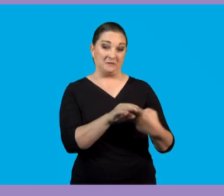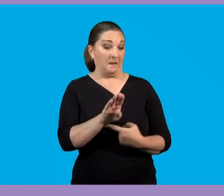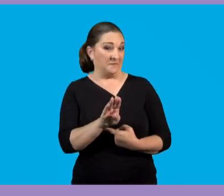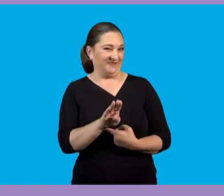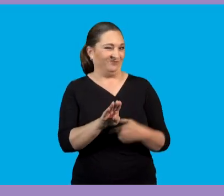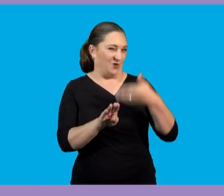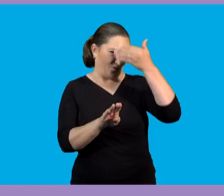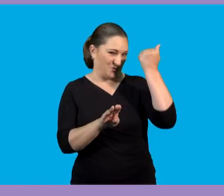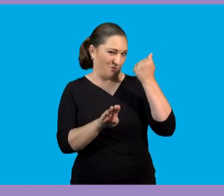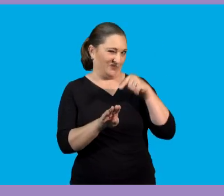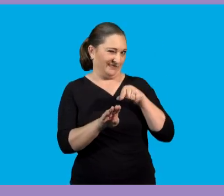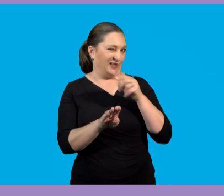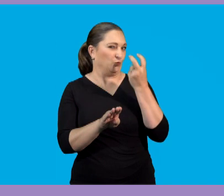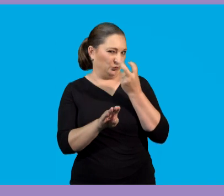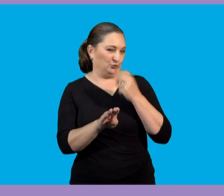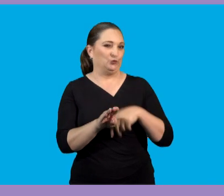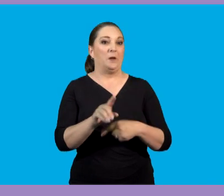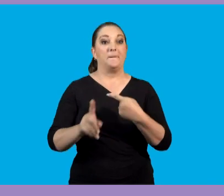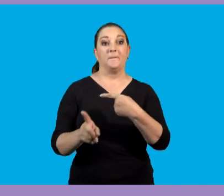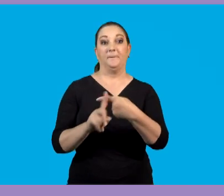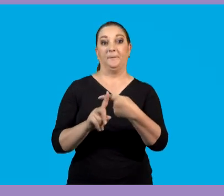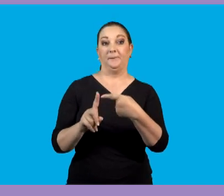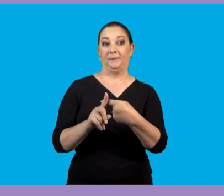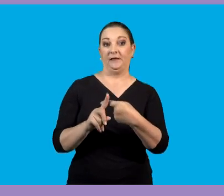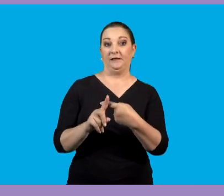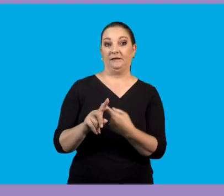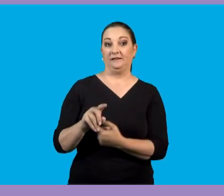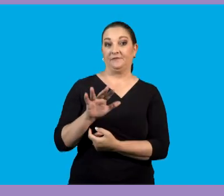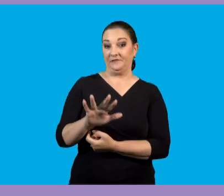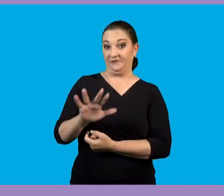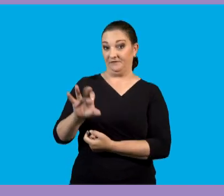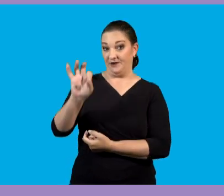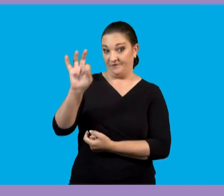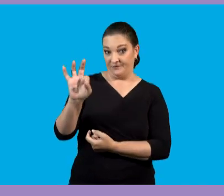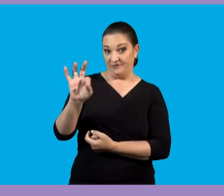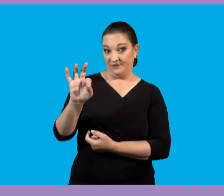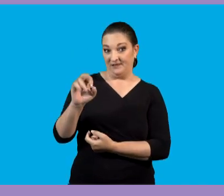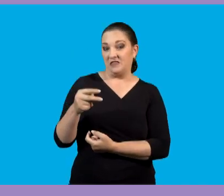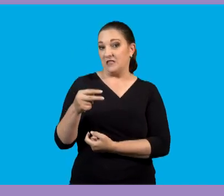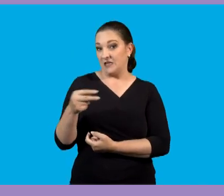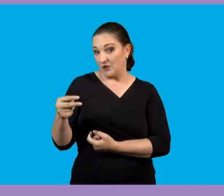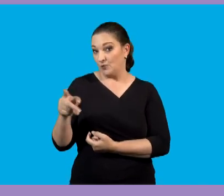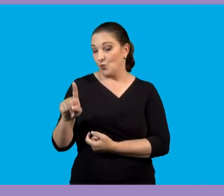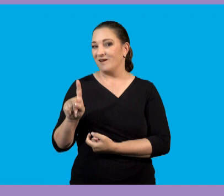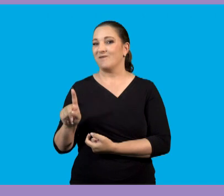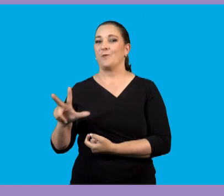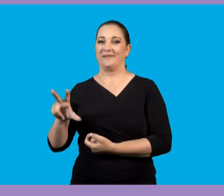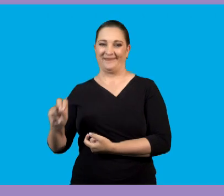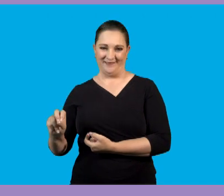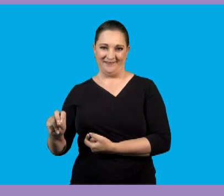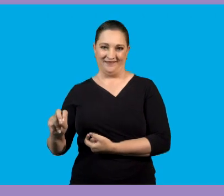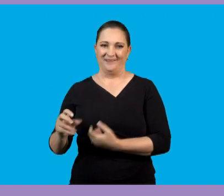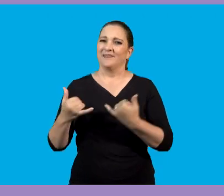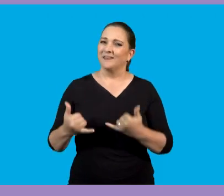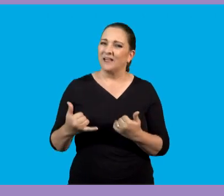C, which is 55 degrees, and they are all equals to 180 degrees.